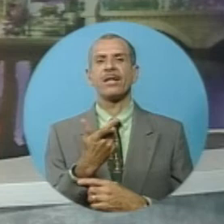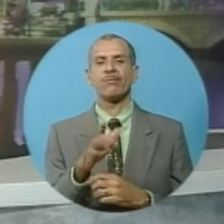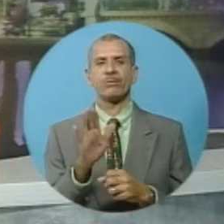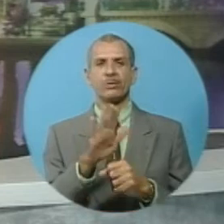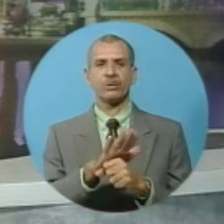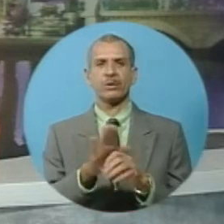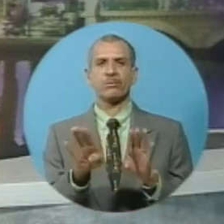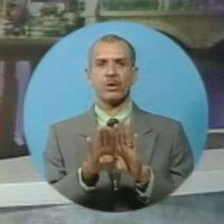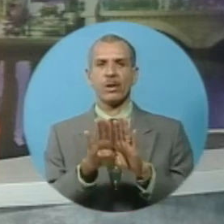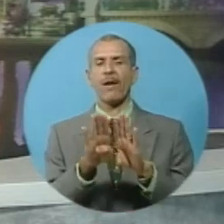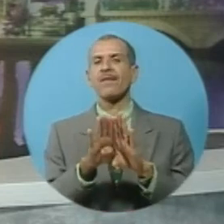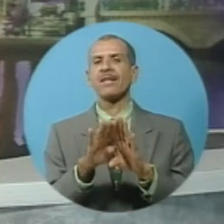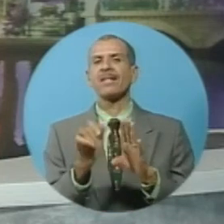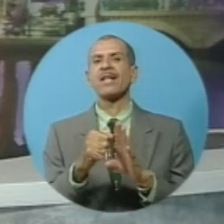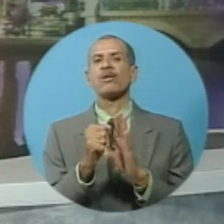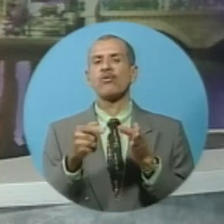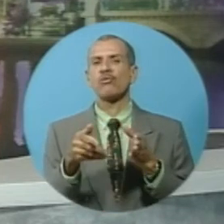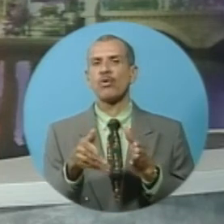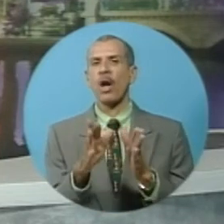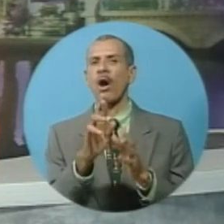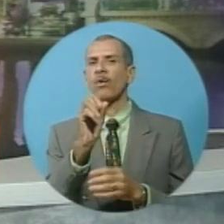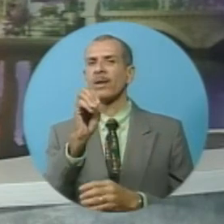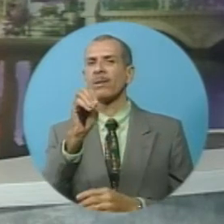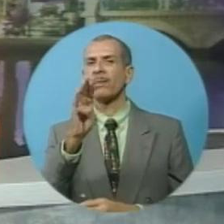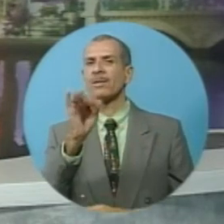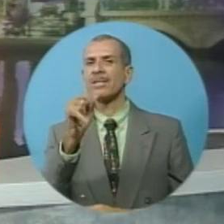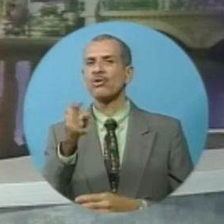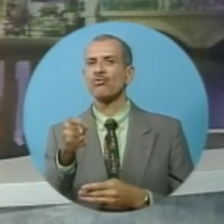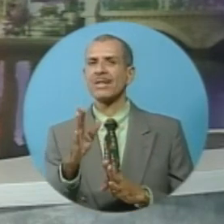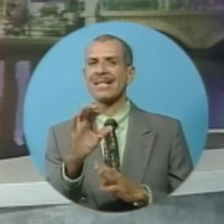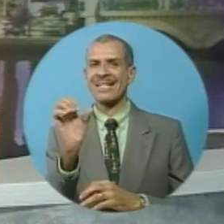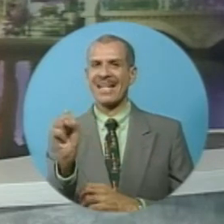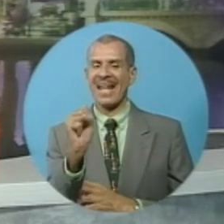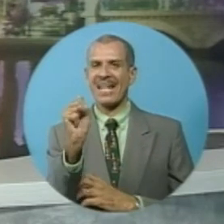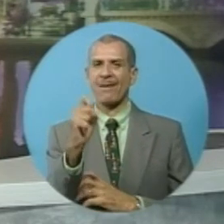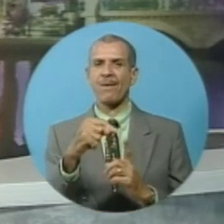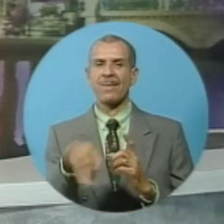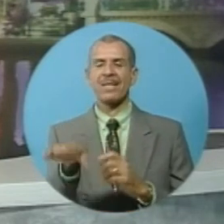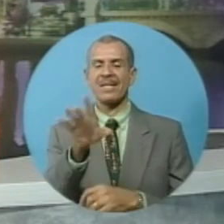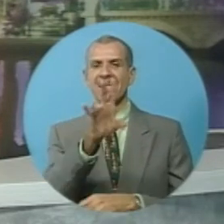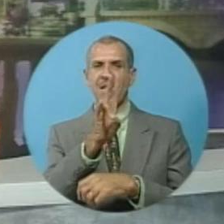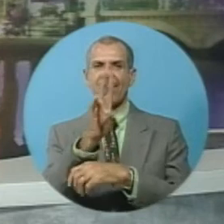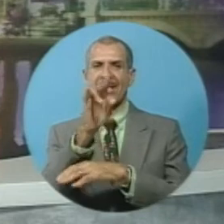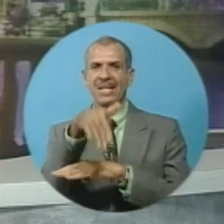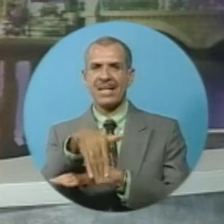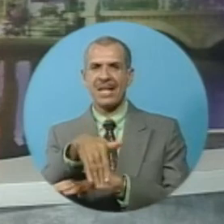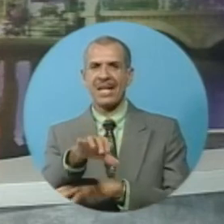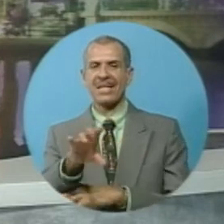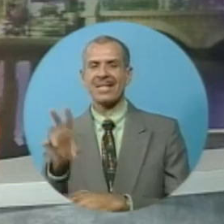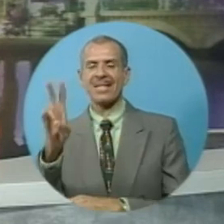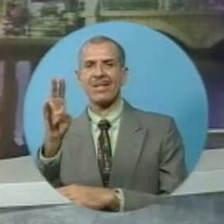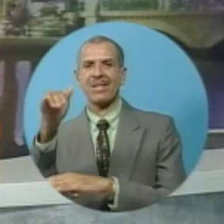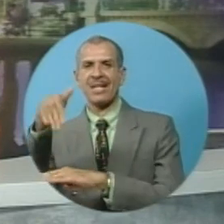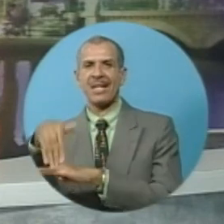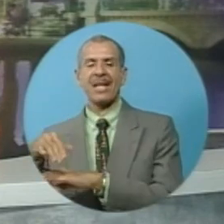shutdown of the system along Roebuck Street, the city, on Saturday from 7 in the night until 7 in the